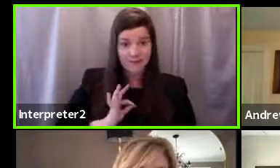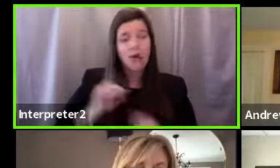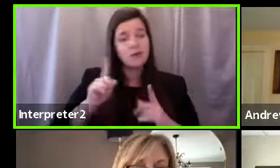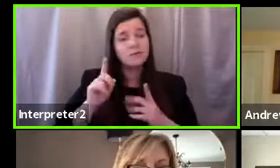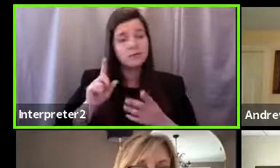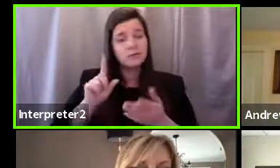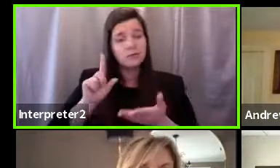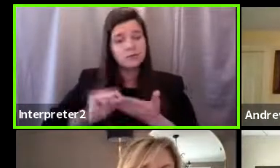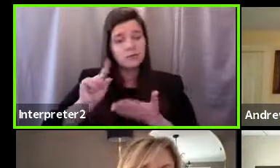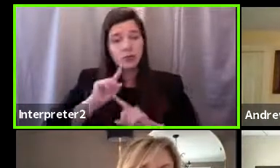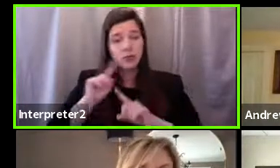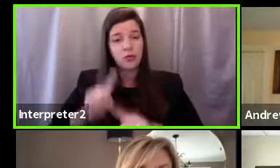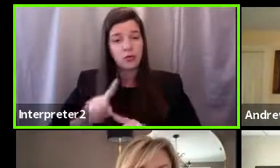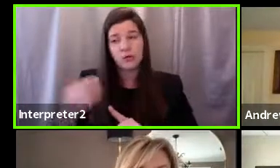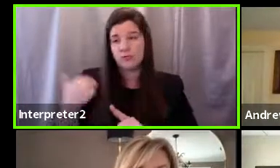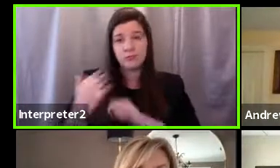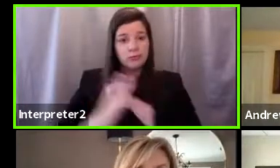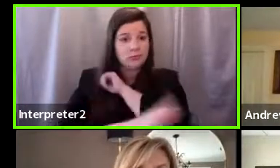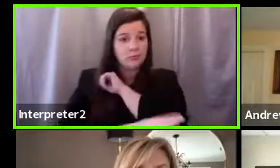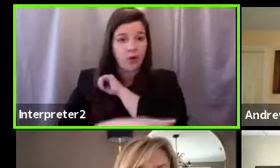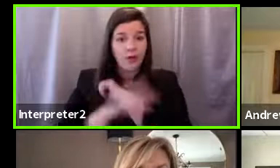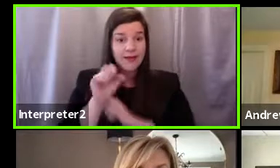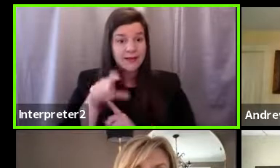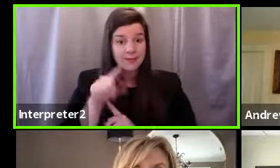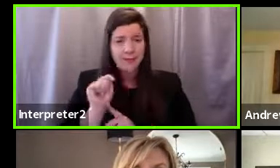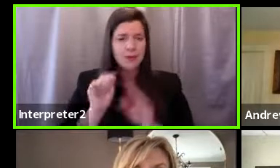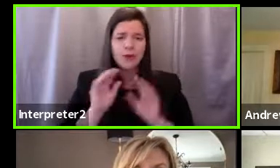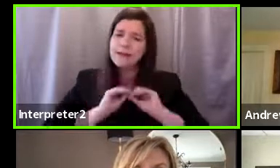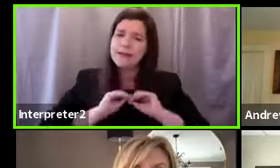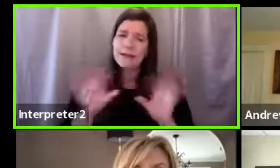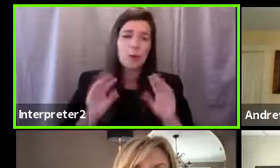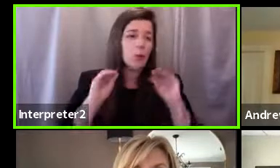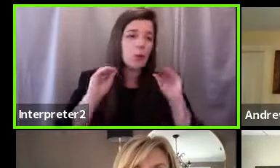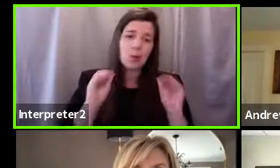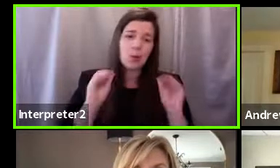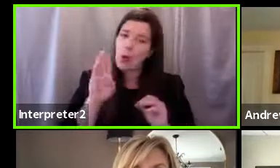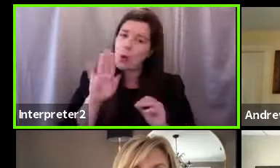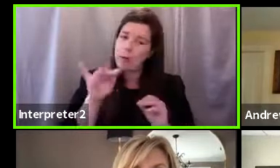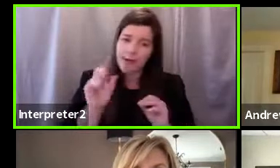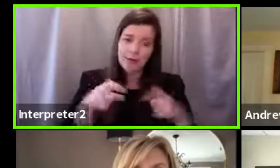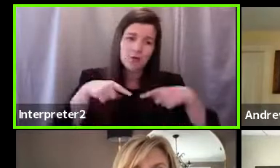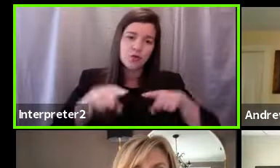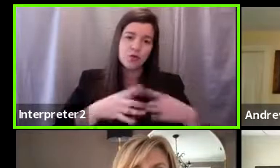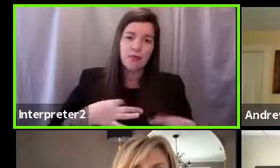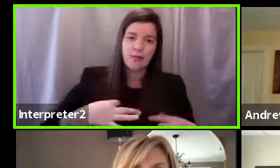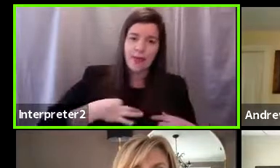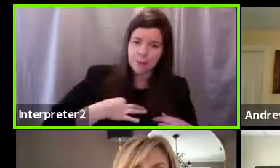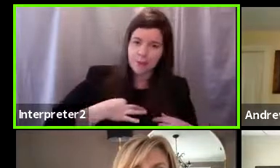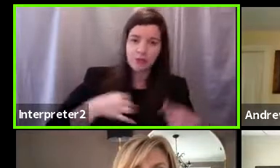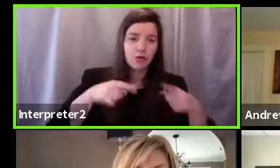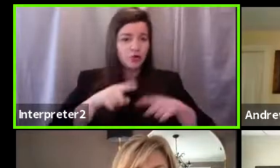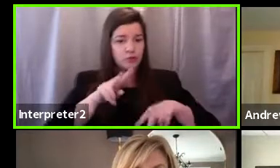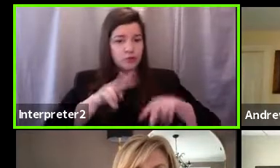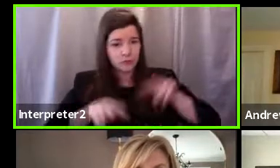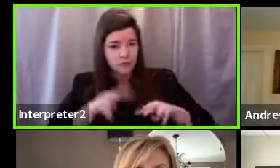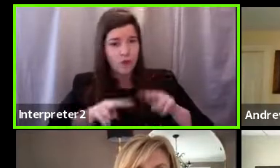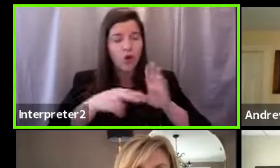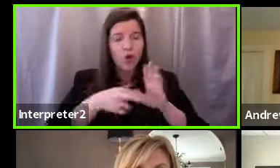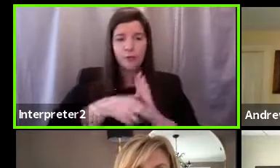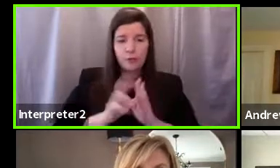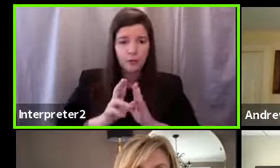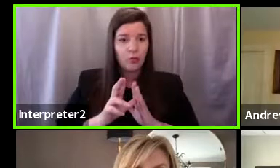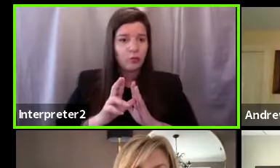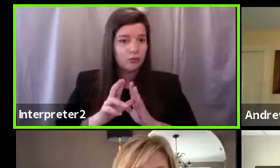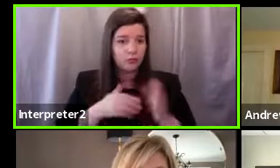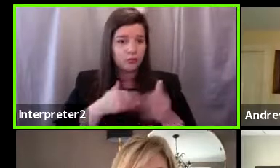September that made clear there was no undue influence or bias in the application review process. Based on that, the commission